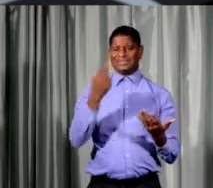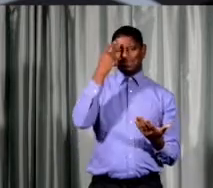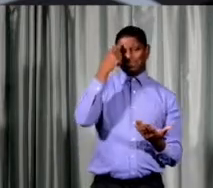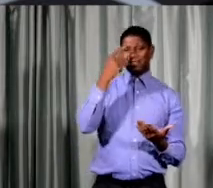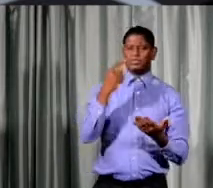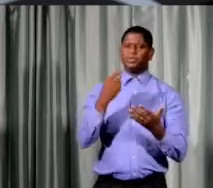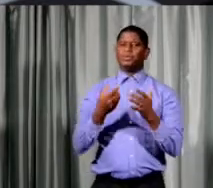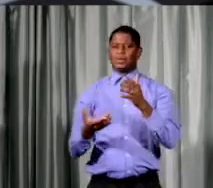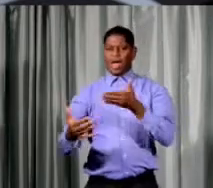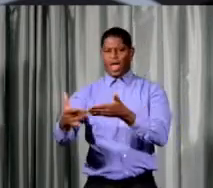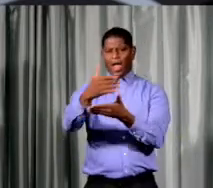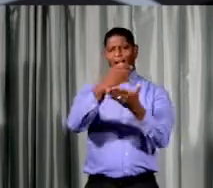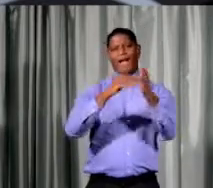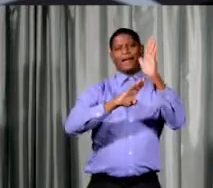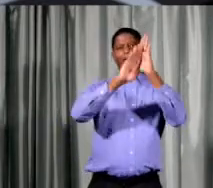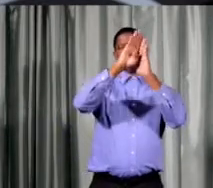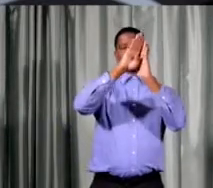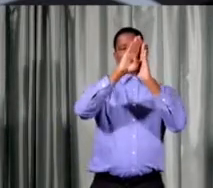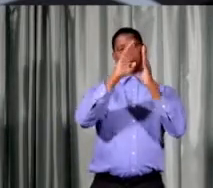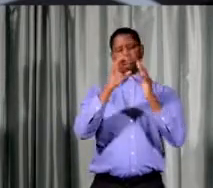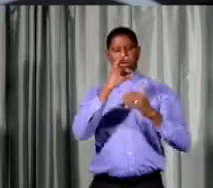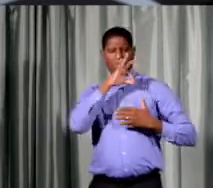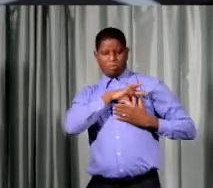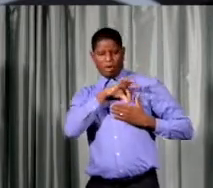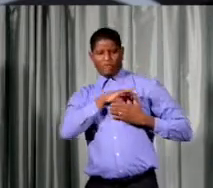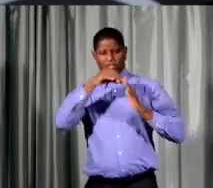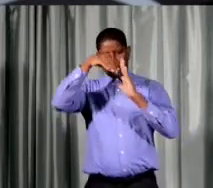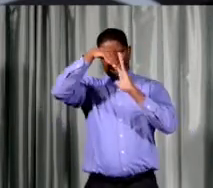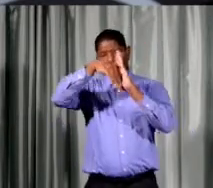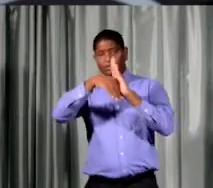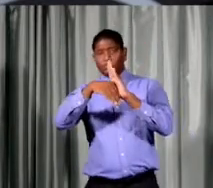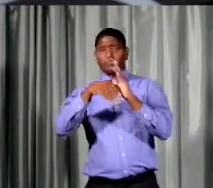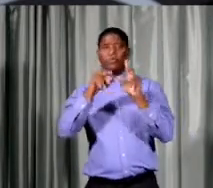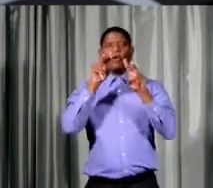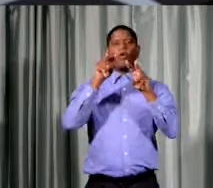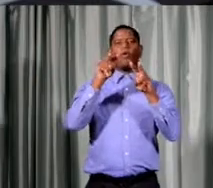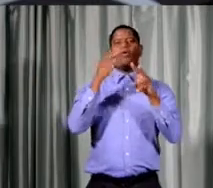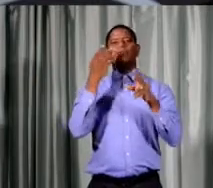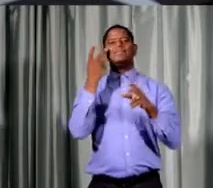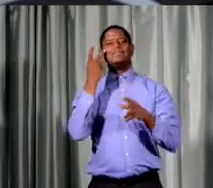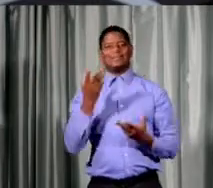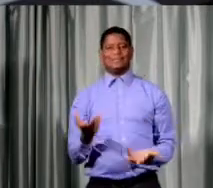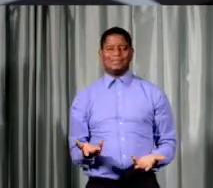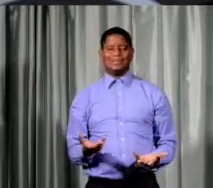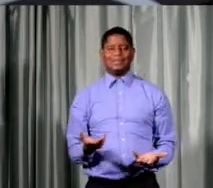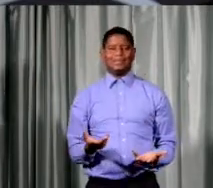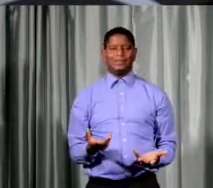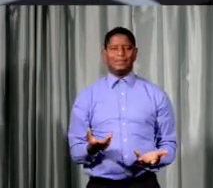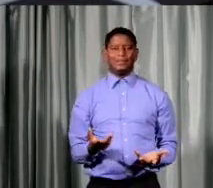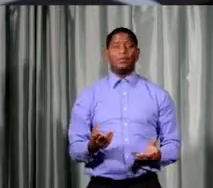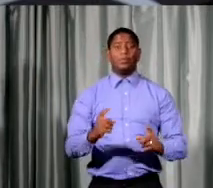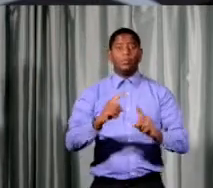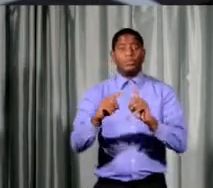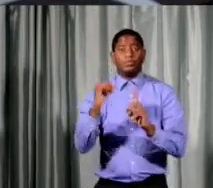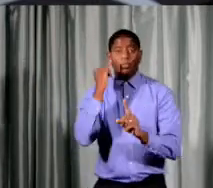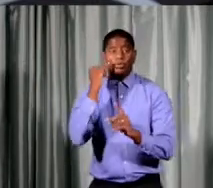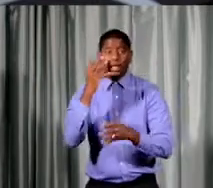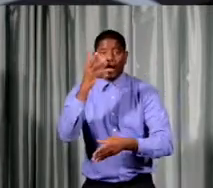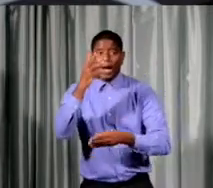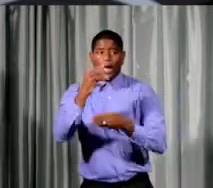but profit decreasing, and that's about it. All right? If I just add some